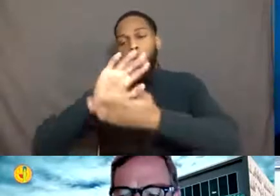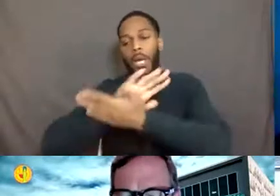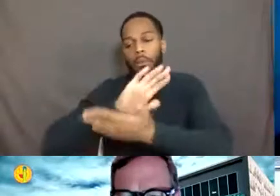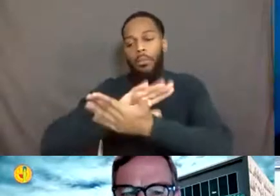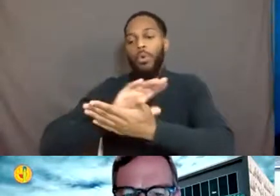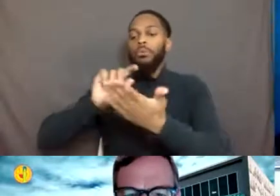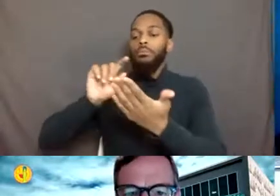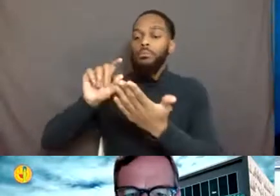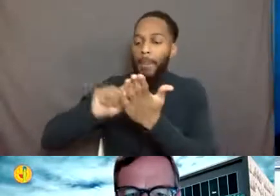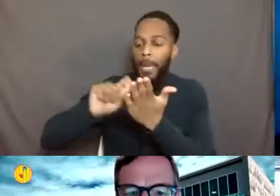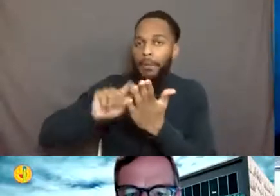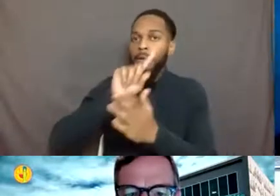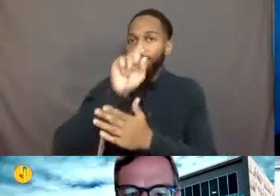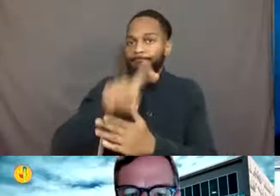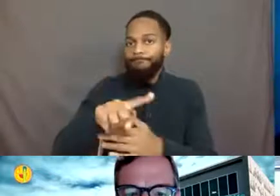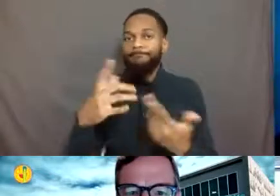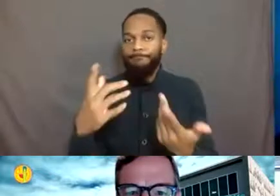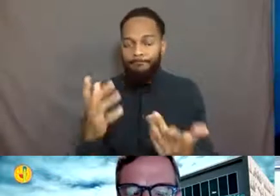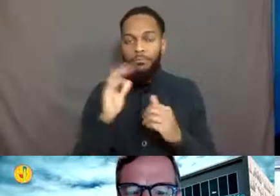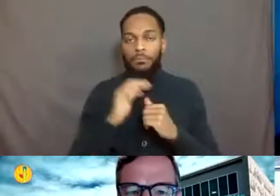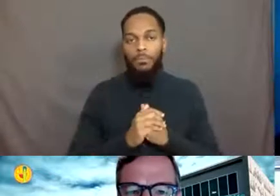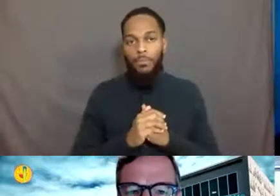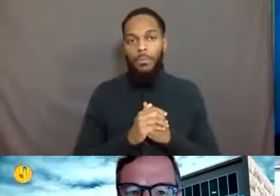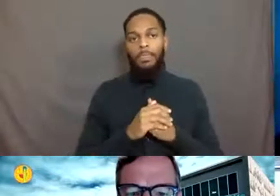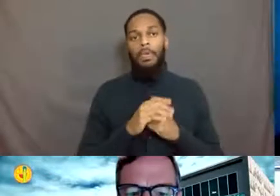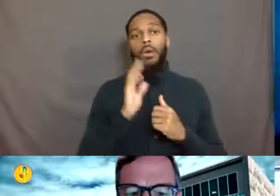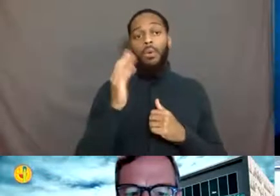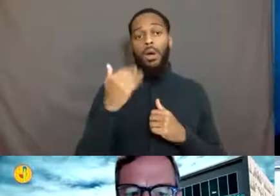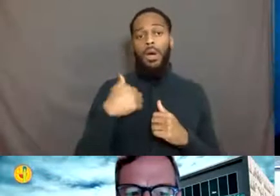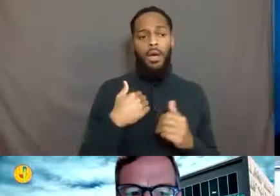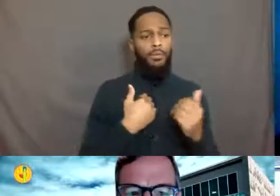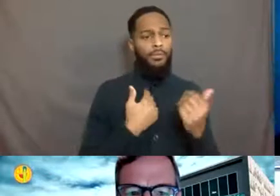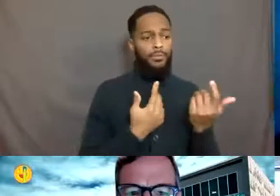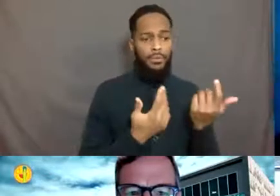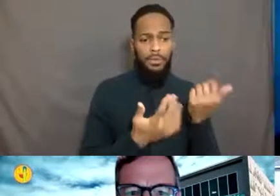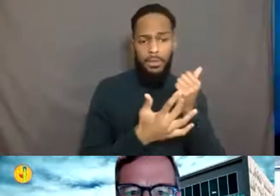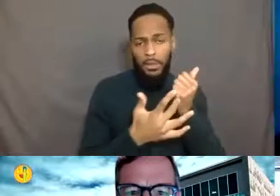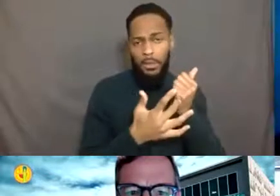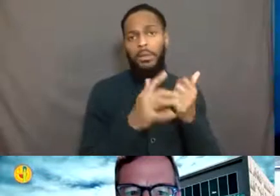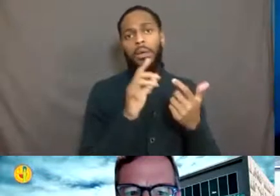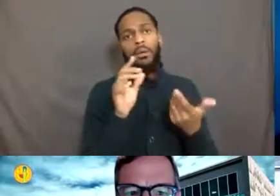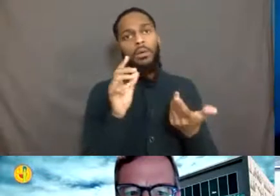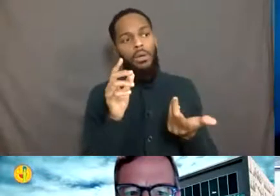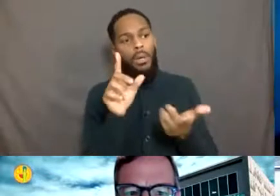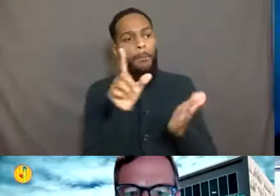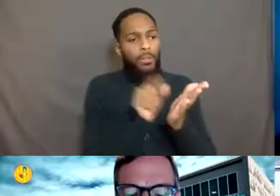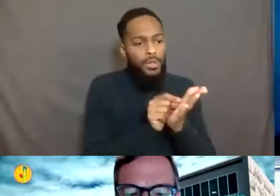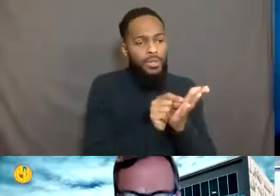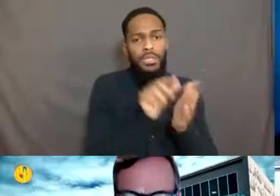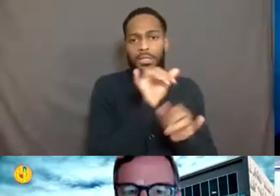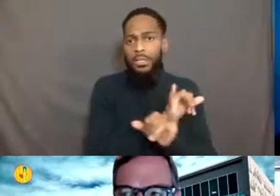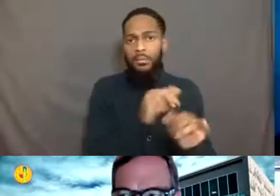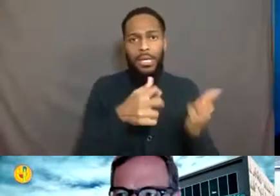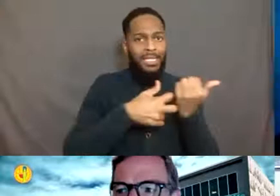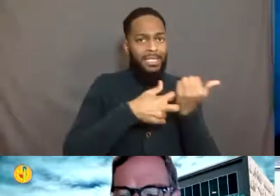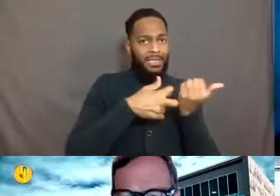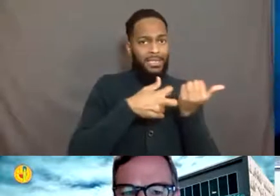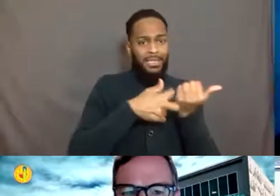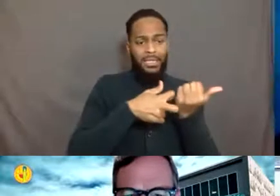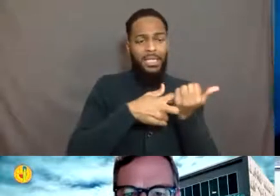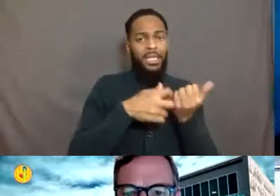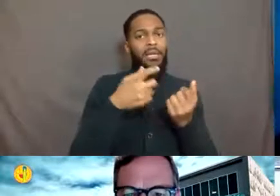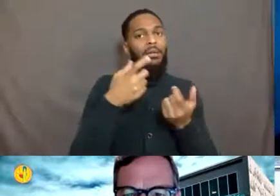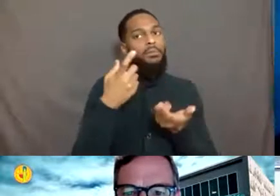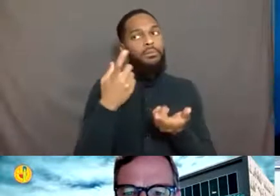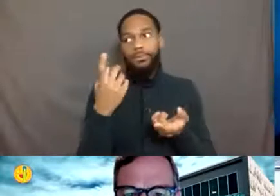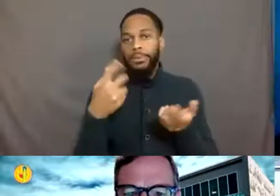they always do. And there's a printed, just like an airplane ticket or just like a ticket to Dodger Stadium. If you don't have the device, you can